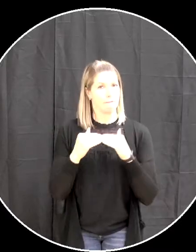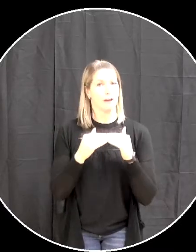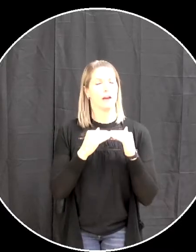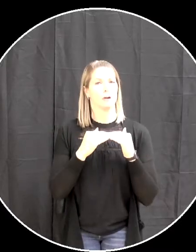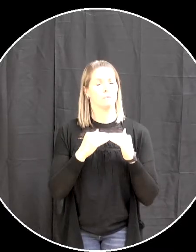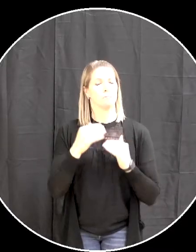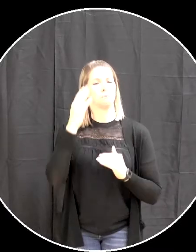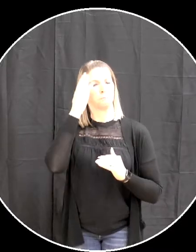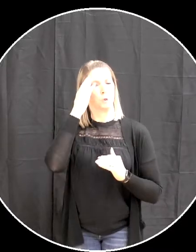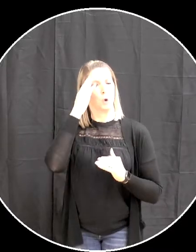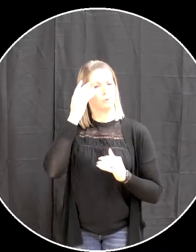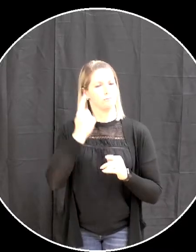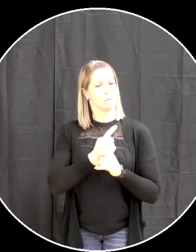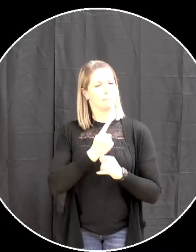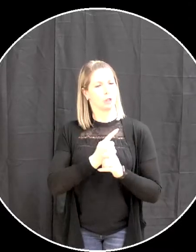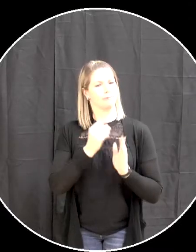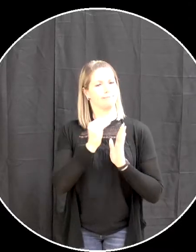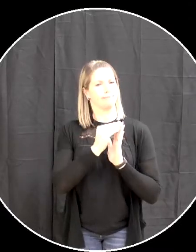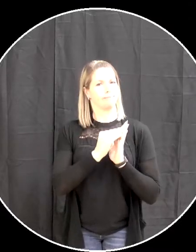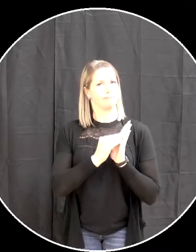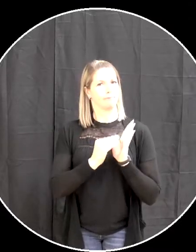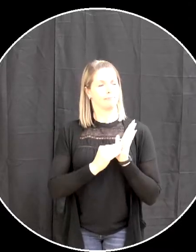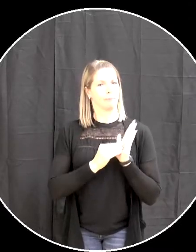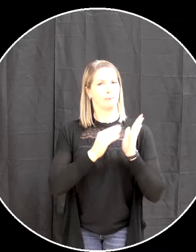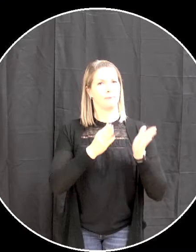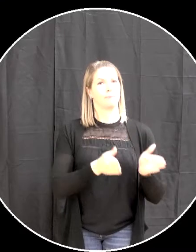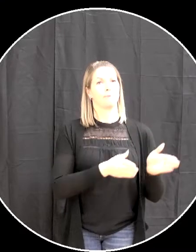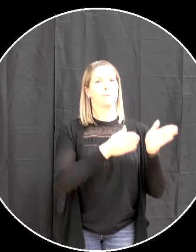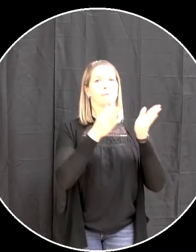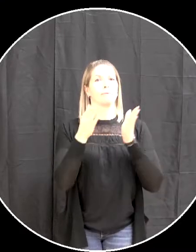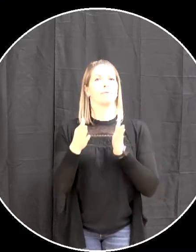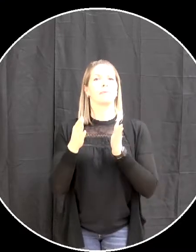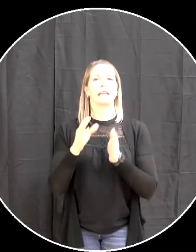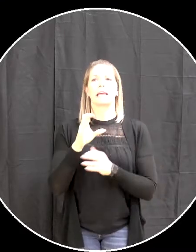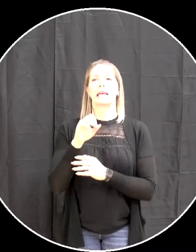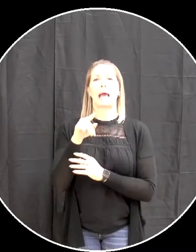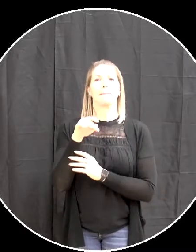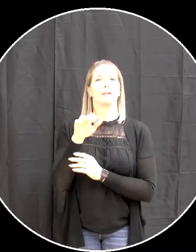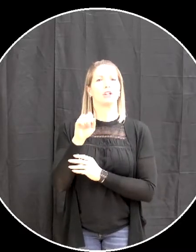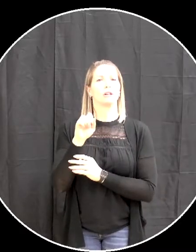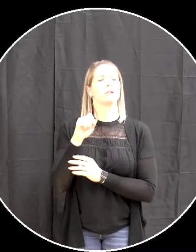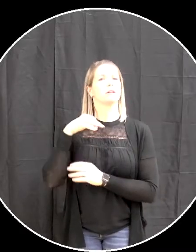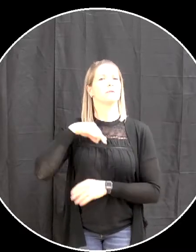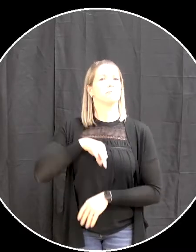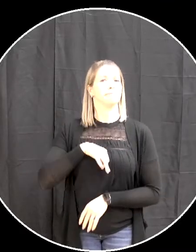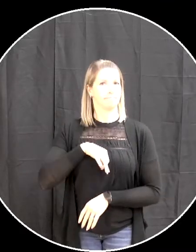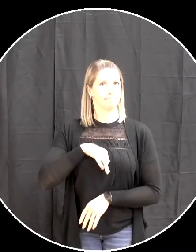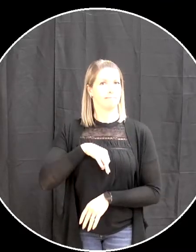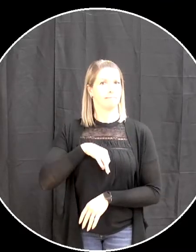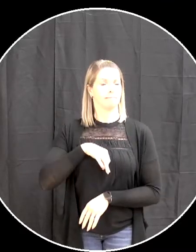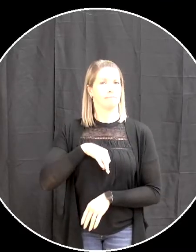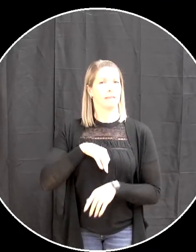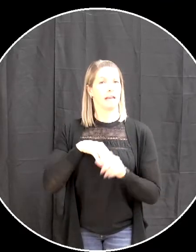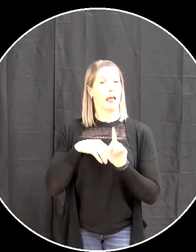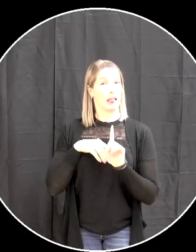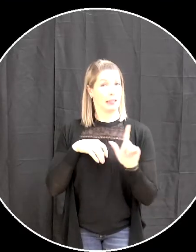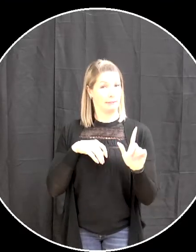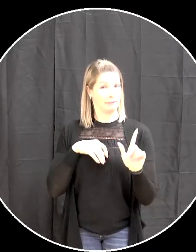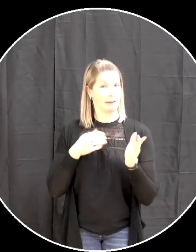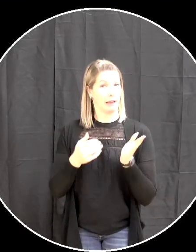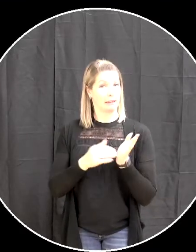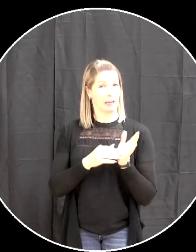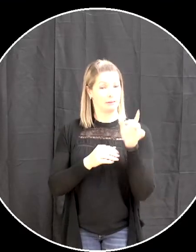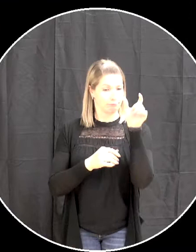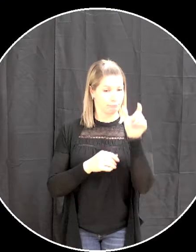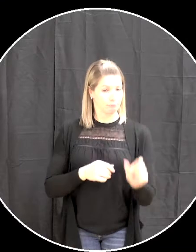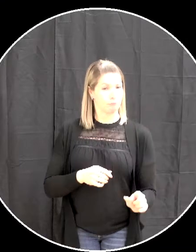manner. Next is tangible capital assets. So again, the policy is listed here on the left. The significance, again,